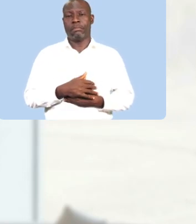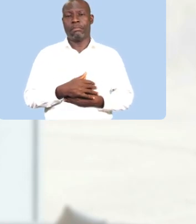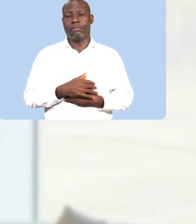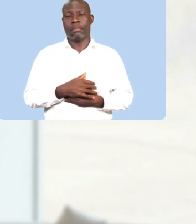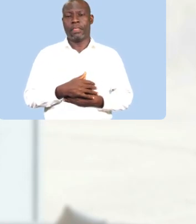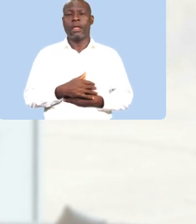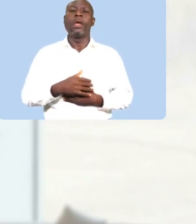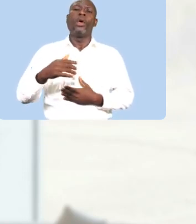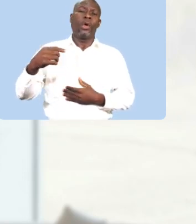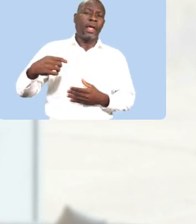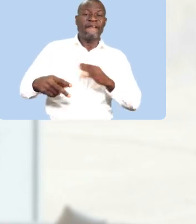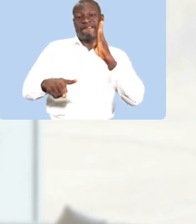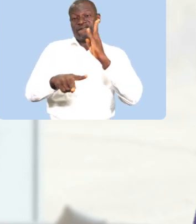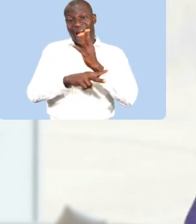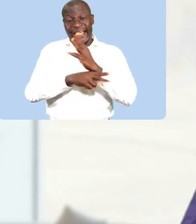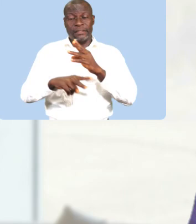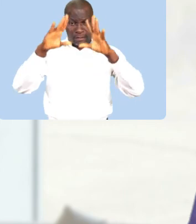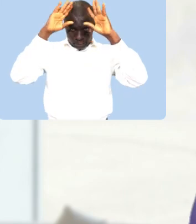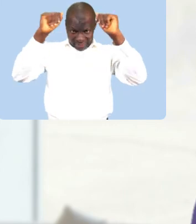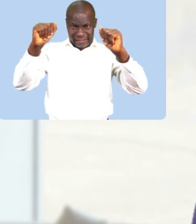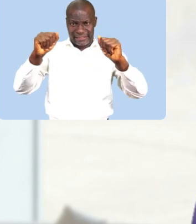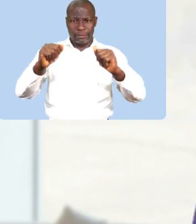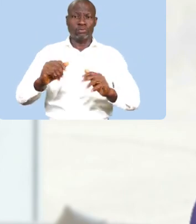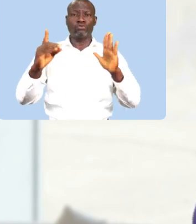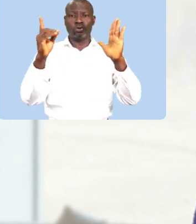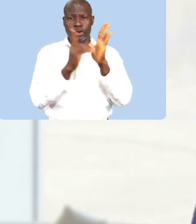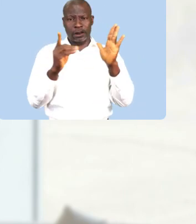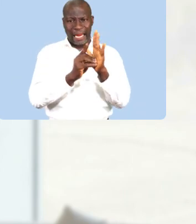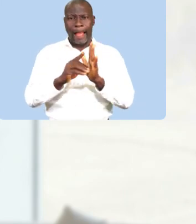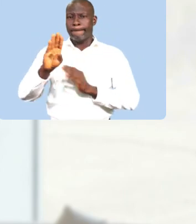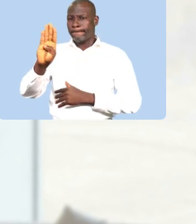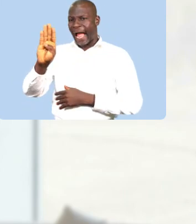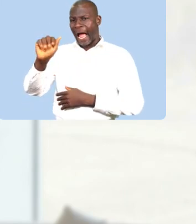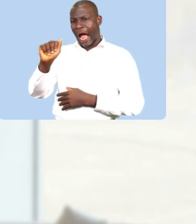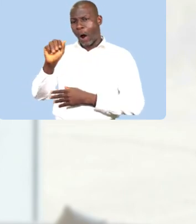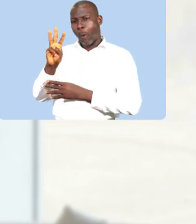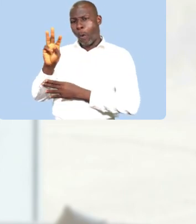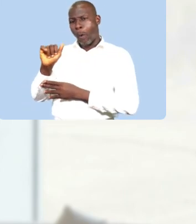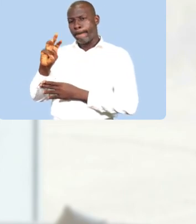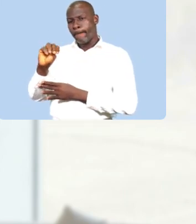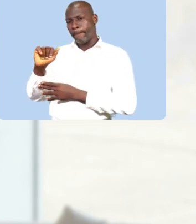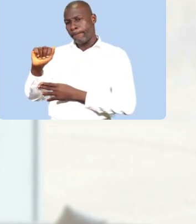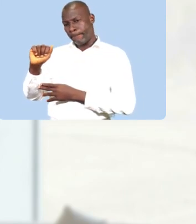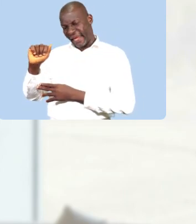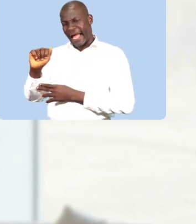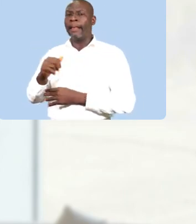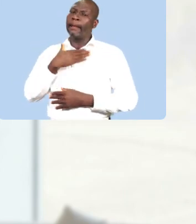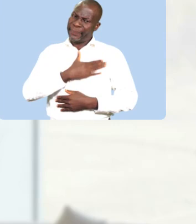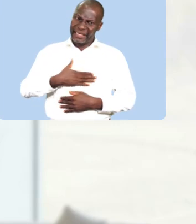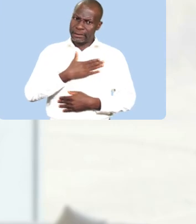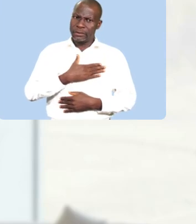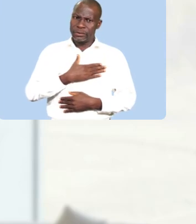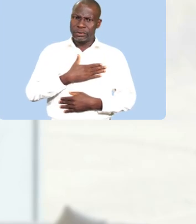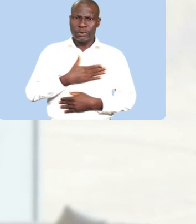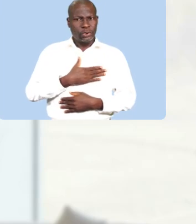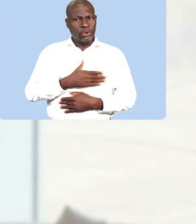ye vice president Dr. Bawumia munnim se eye